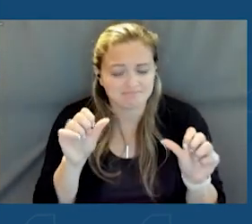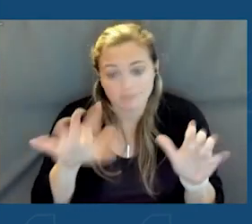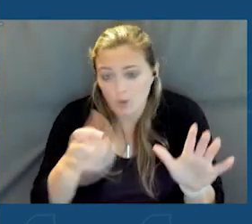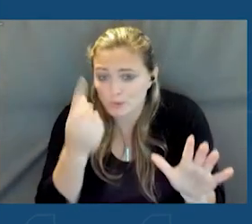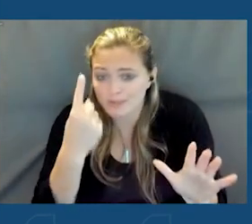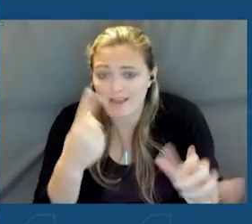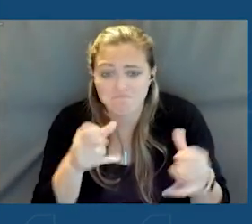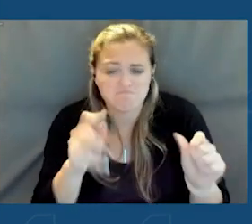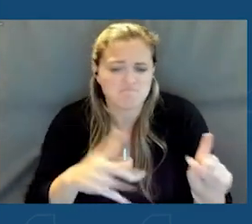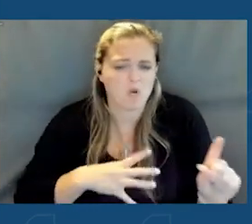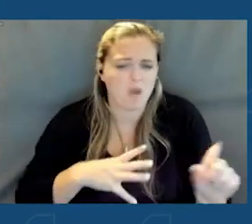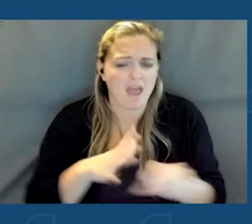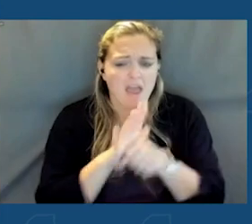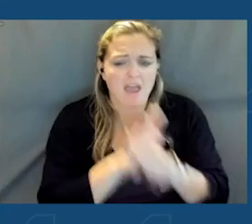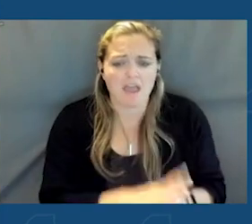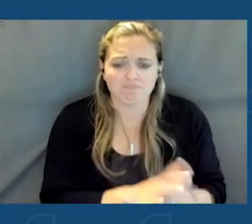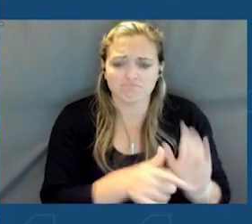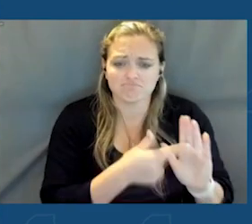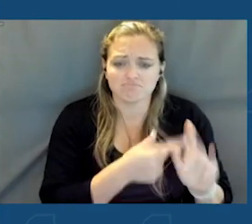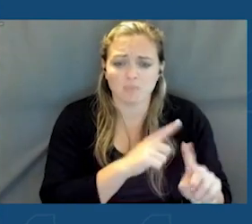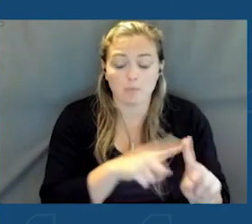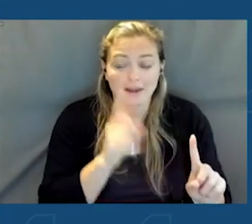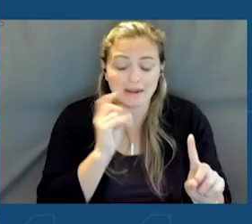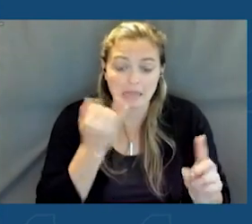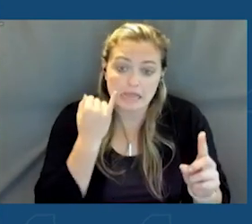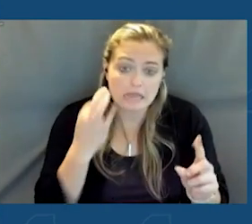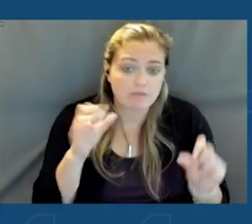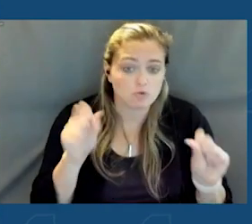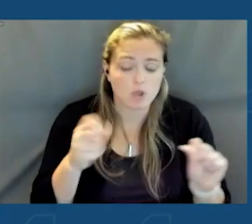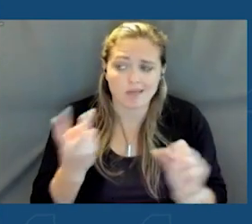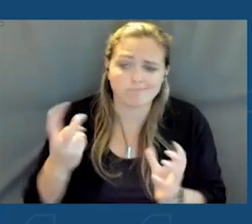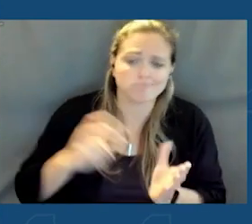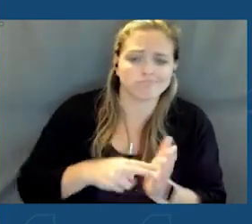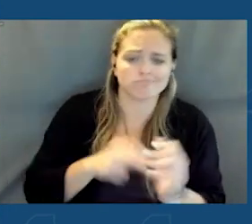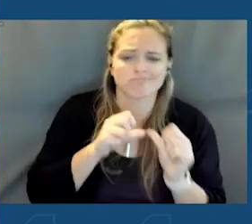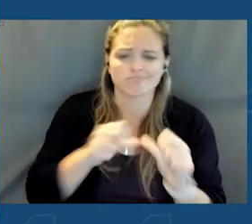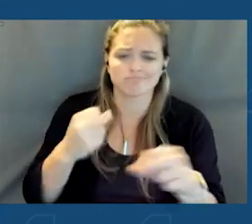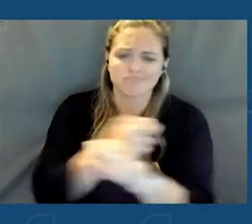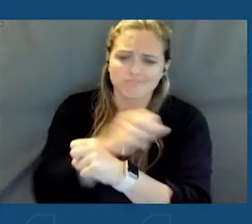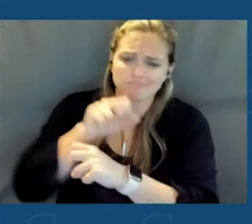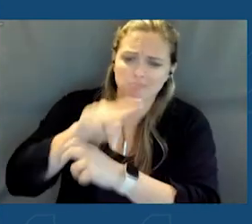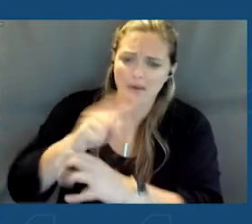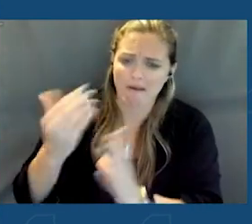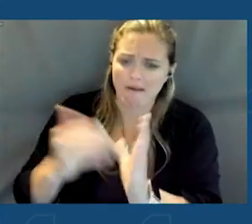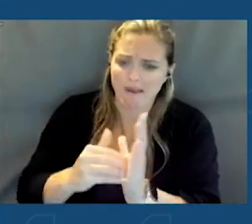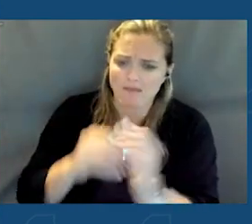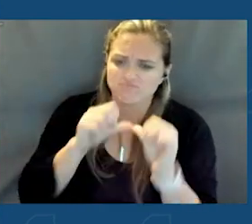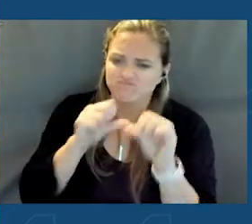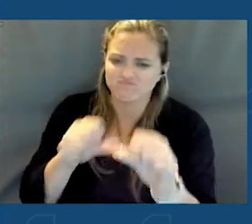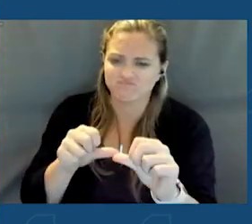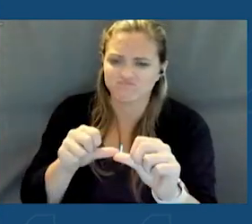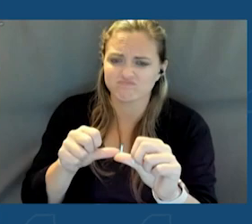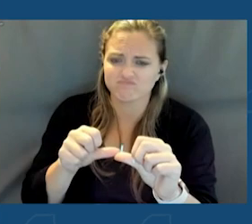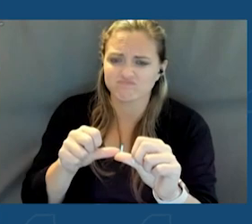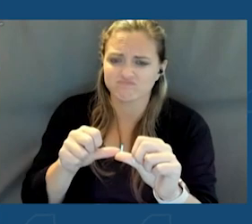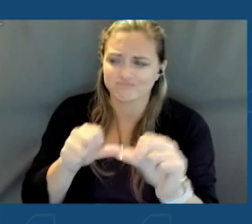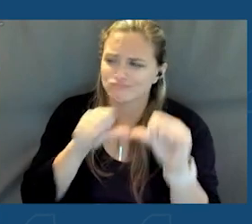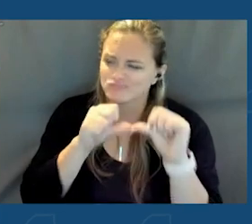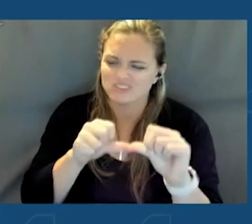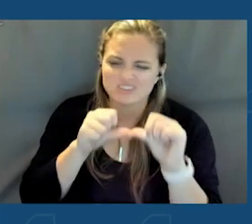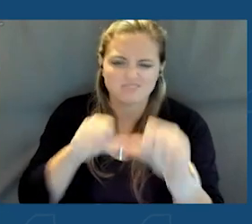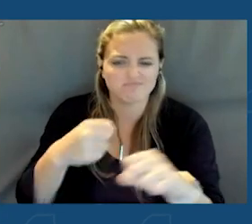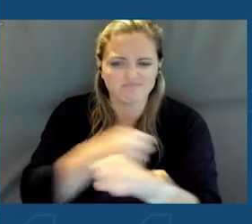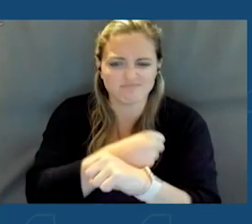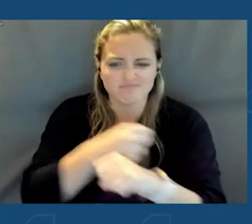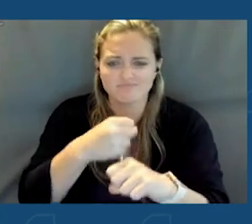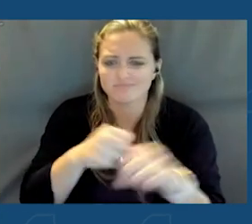down, folks, but as long as you have the ability to stand up and to get back up and keep fighting and